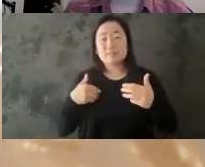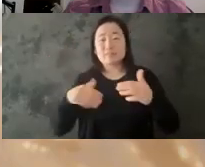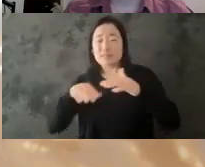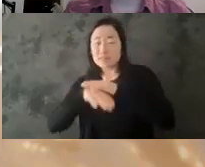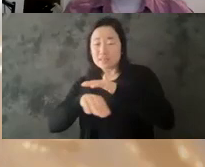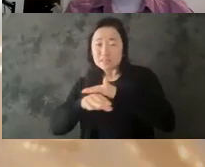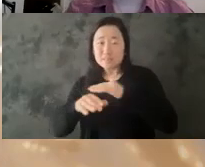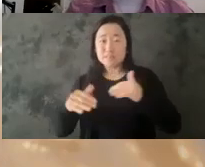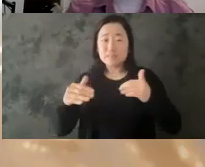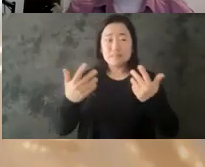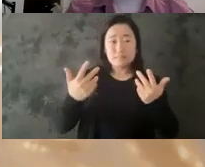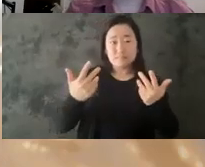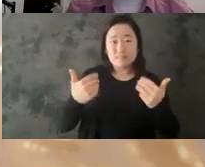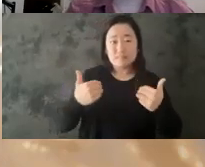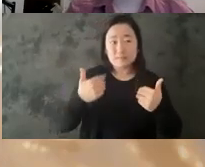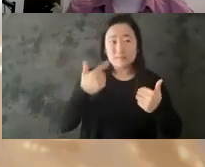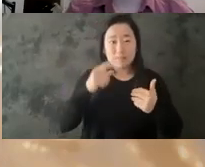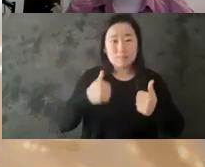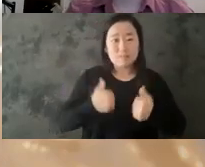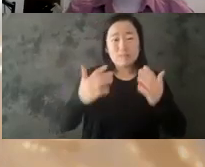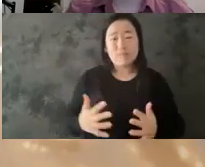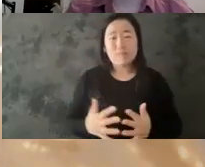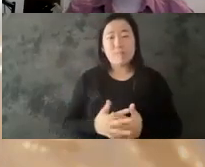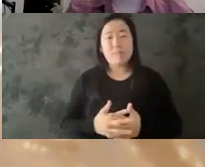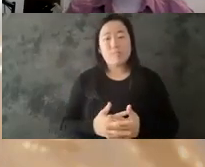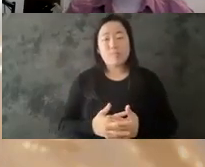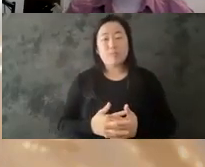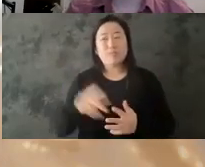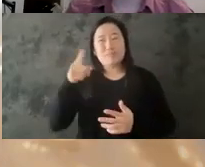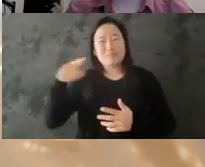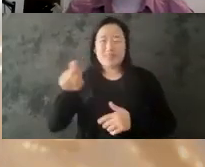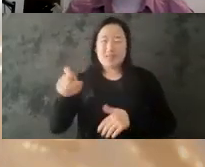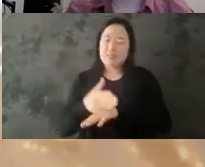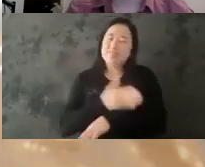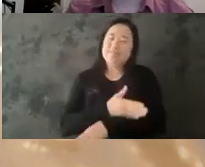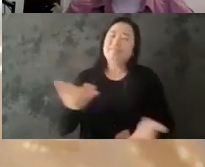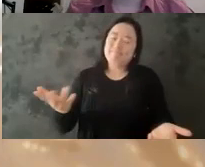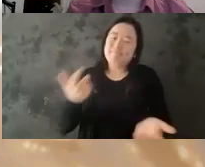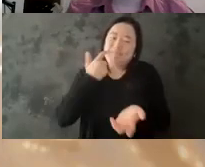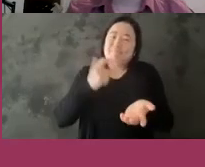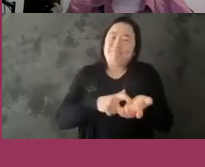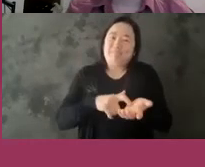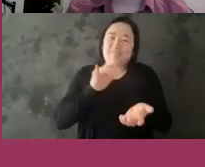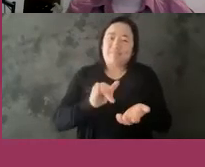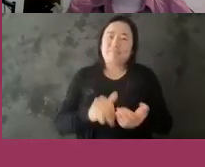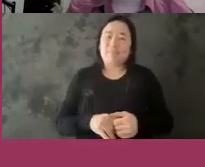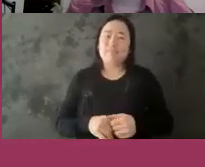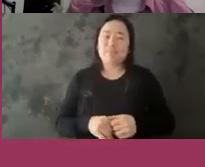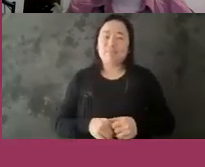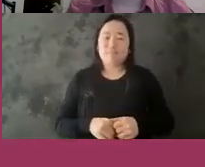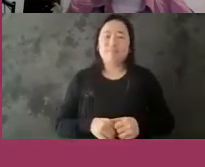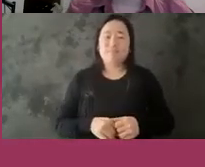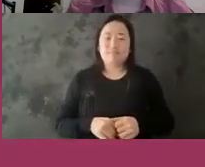to survivors need to improve. So I could talk about that for quite a while, but